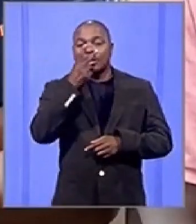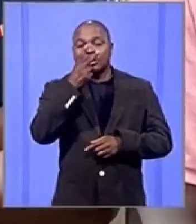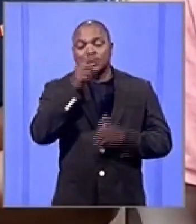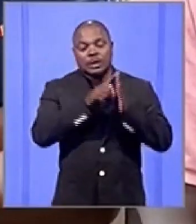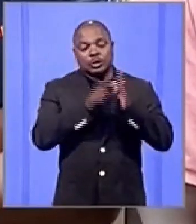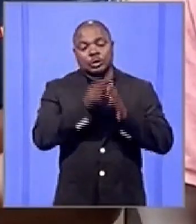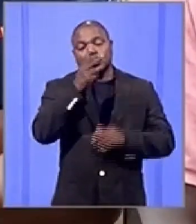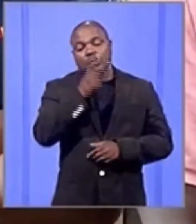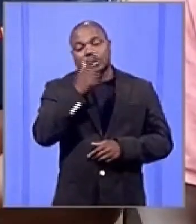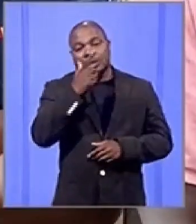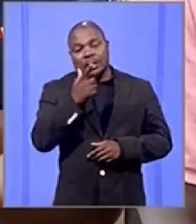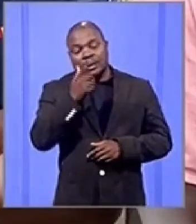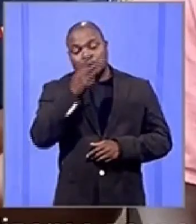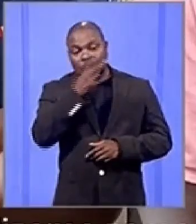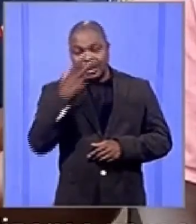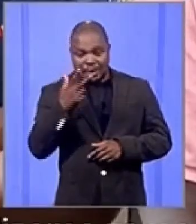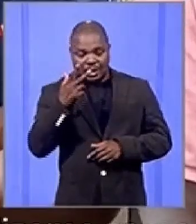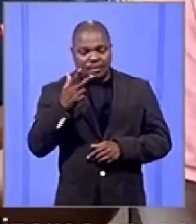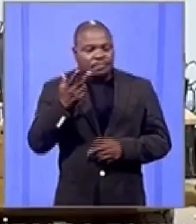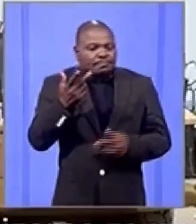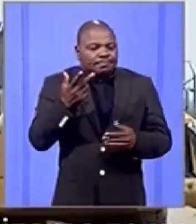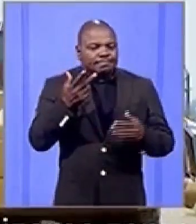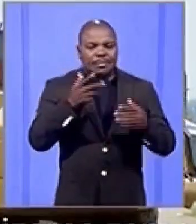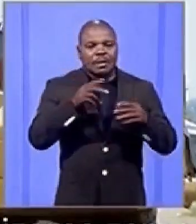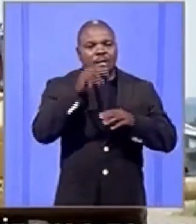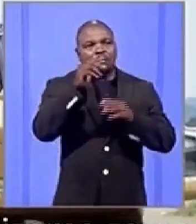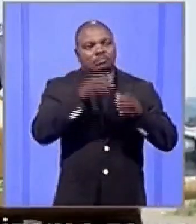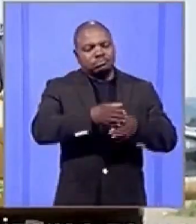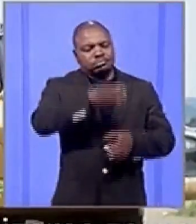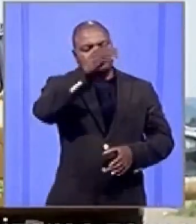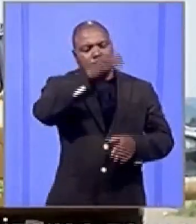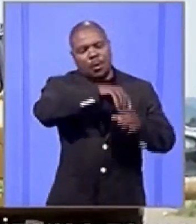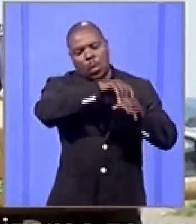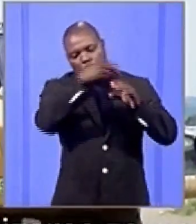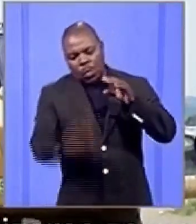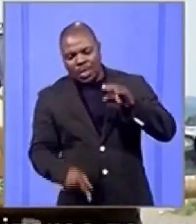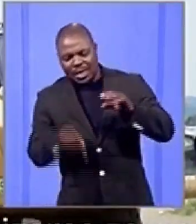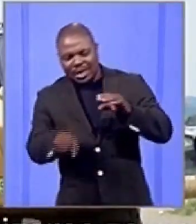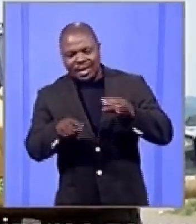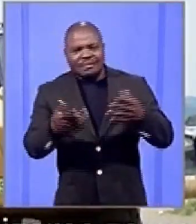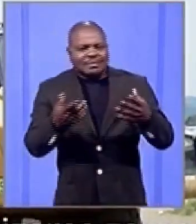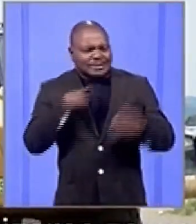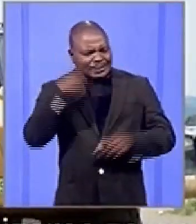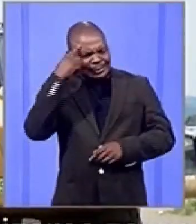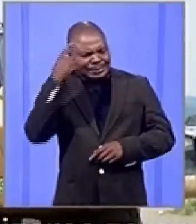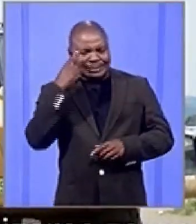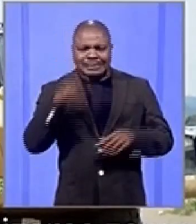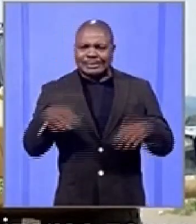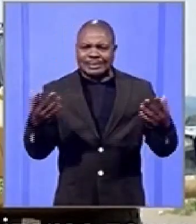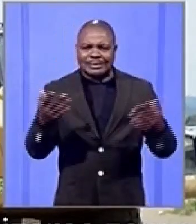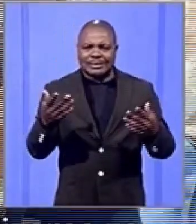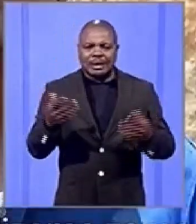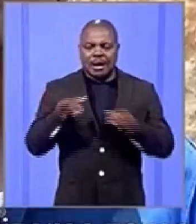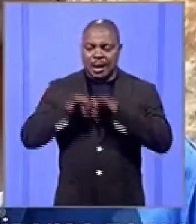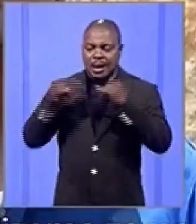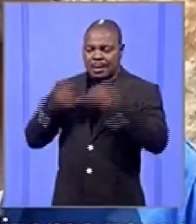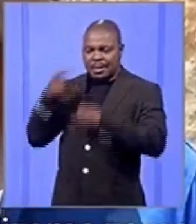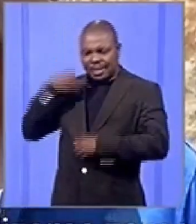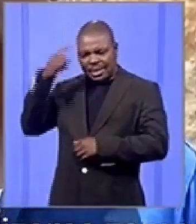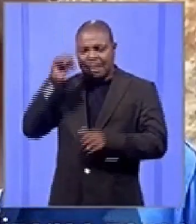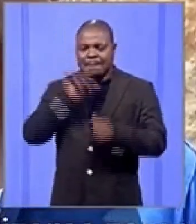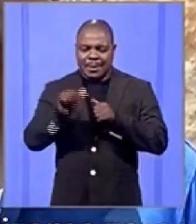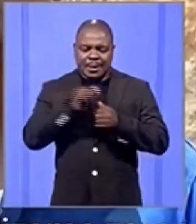mohlagase poula mohlagase o wetše ka gare ga melete ya di-legal mine. Khamphane yeo e thibago melete ye e re e bone go le bohlokwa go thuša setšhaba se. Mo